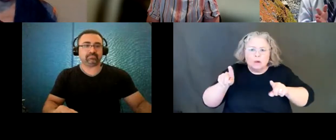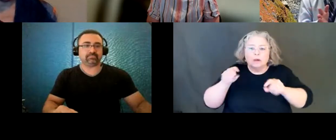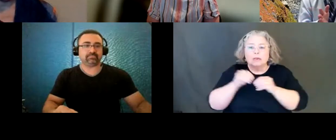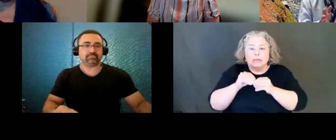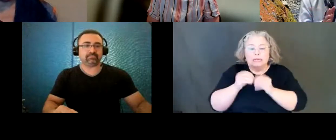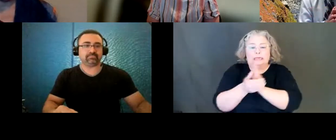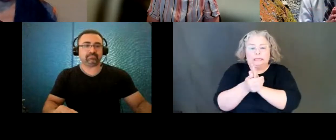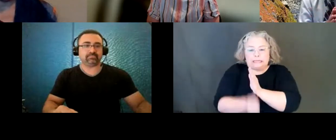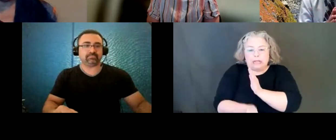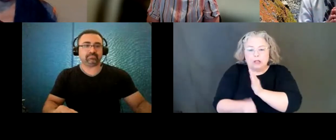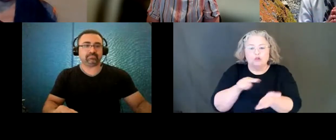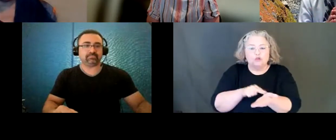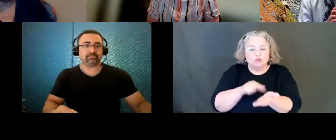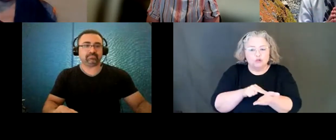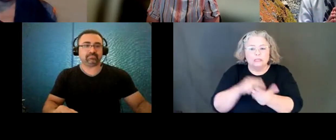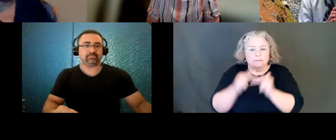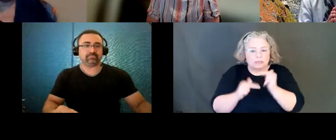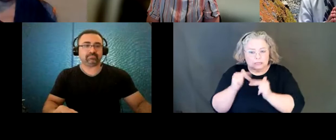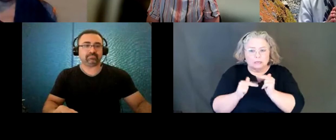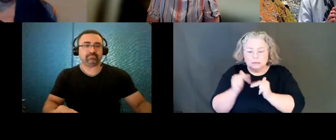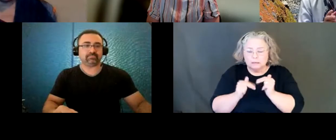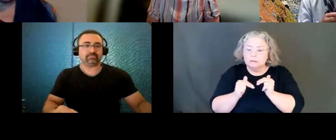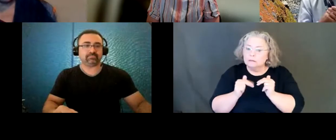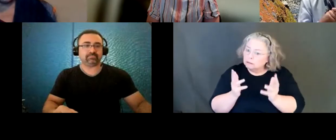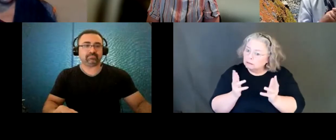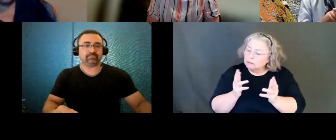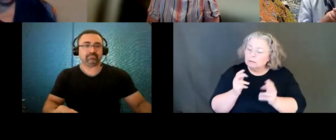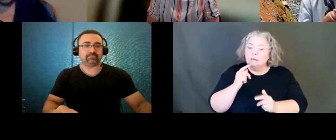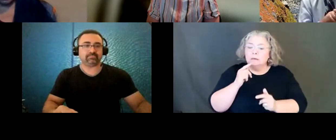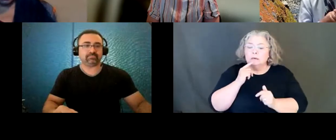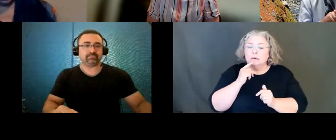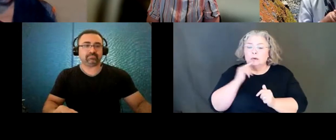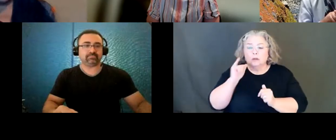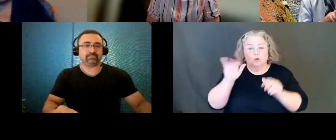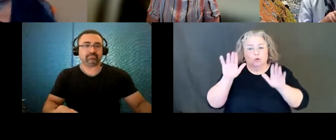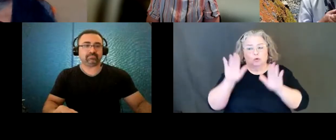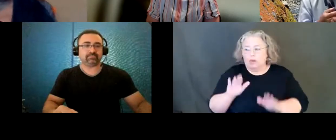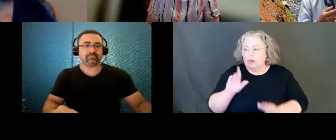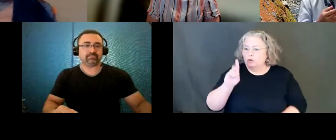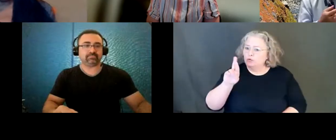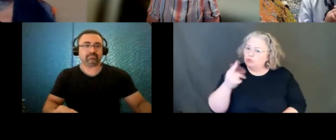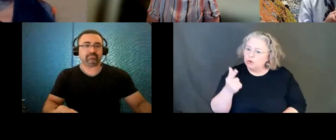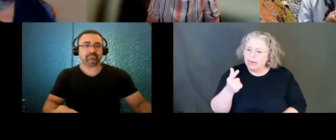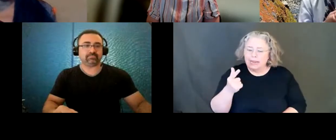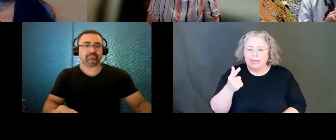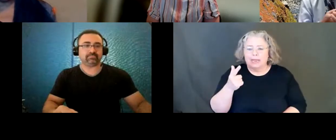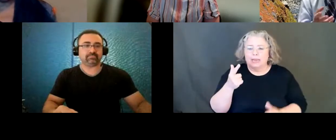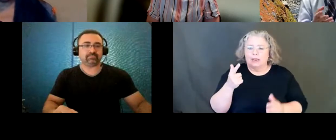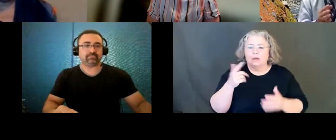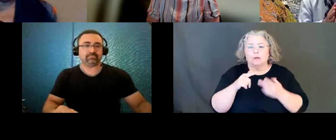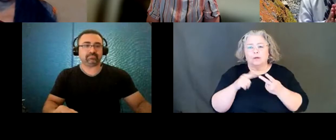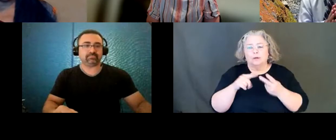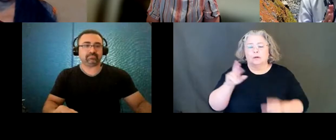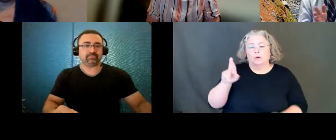nursing facilities. So that's a great drug in our armamentarium. And then